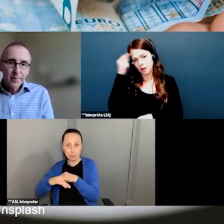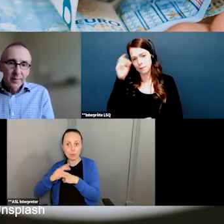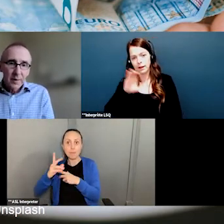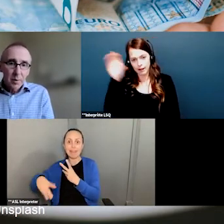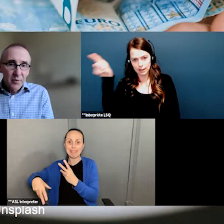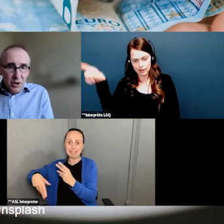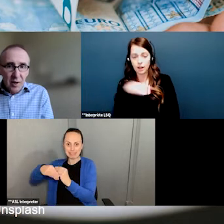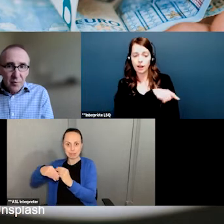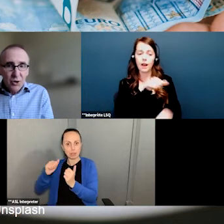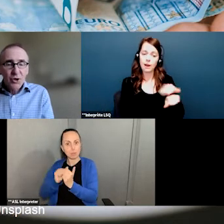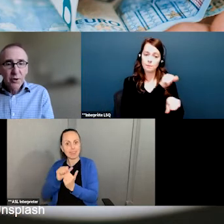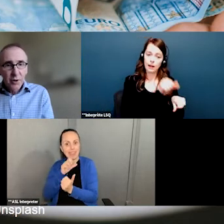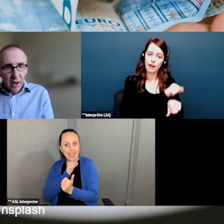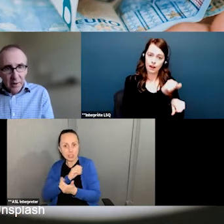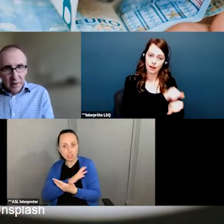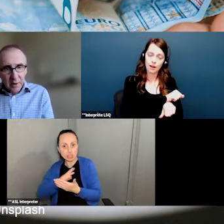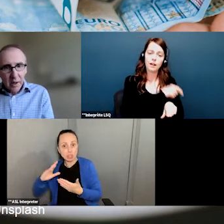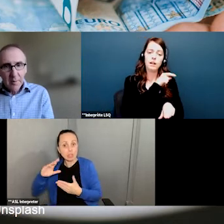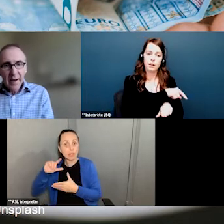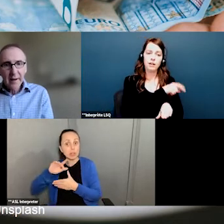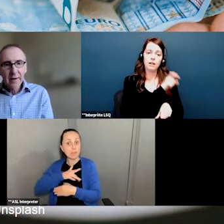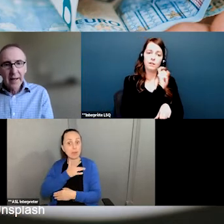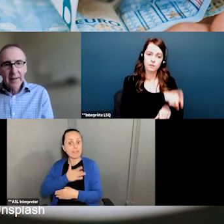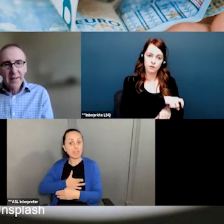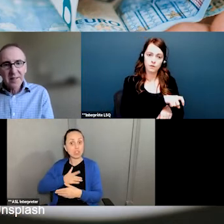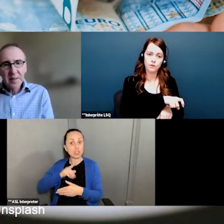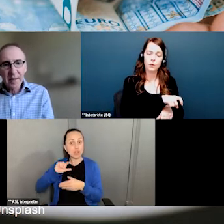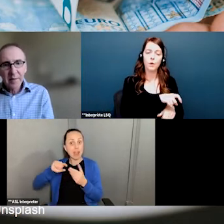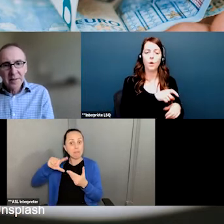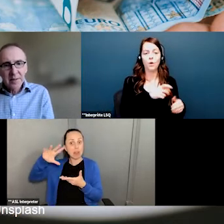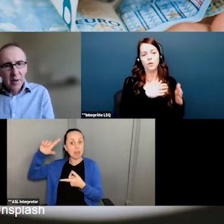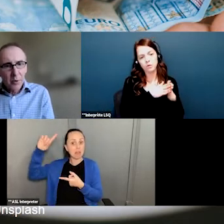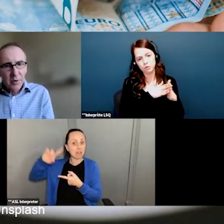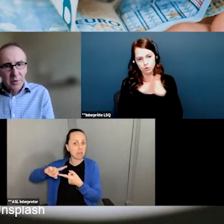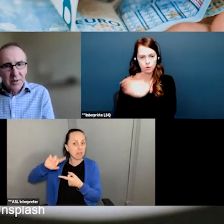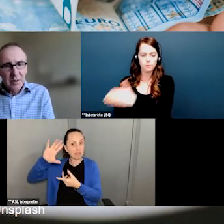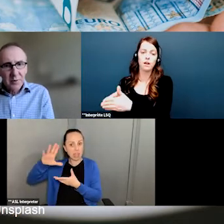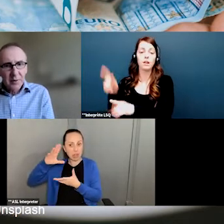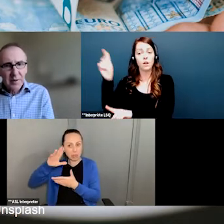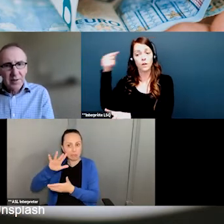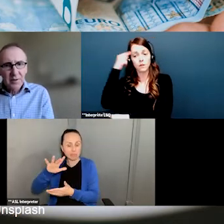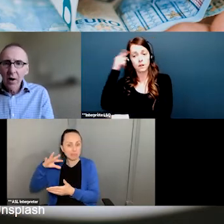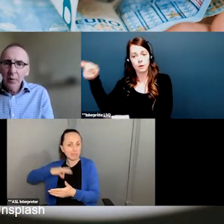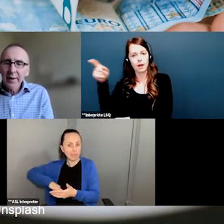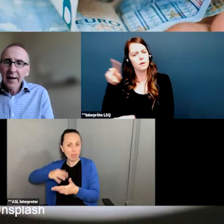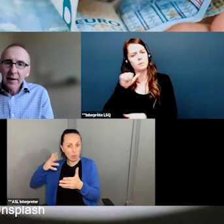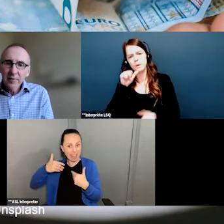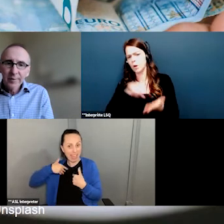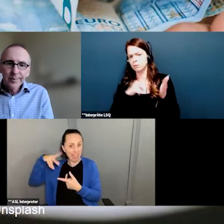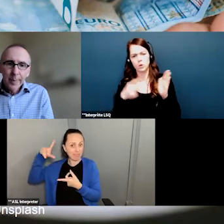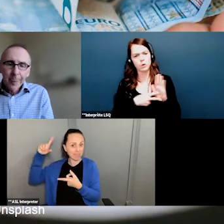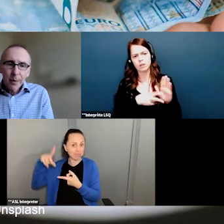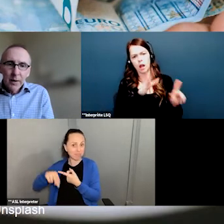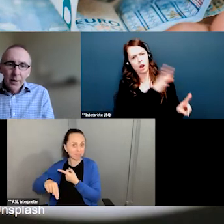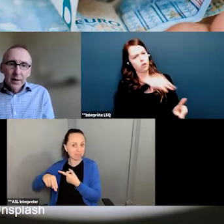AISH. The provincial government should not claw back any existing benefits that Albertans with disabilities already